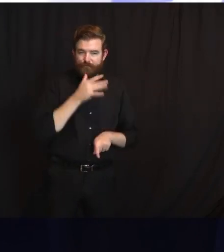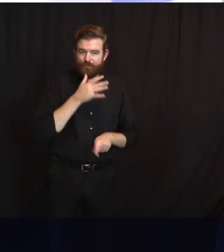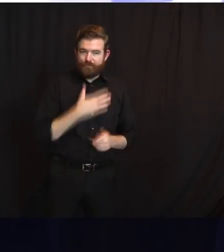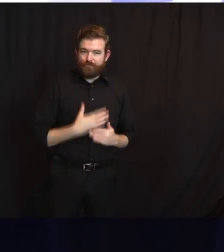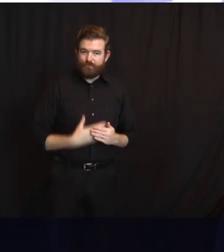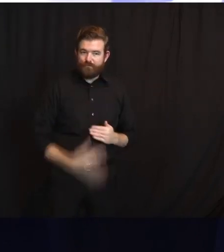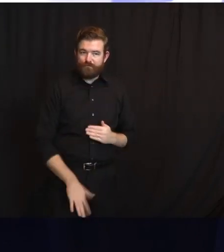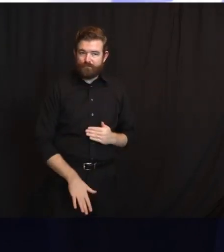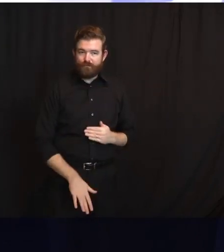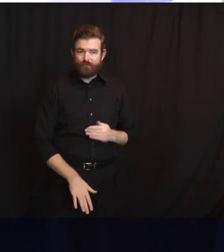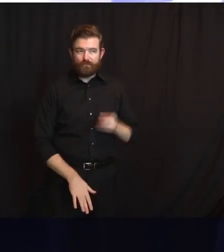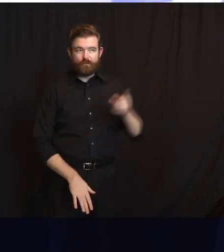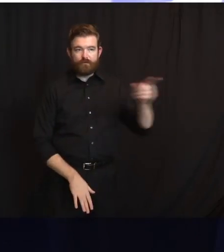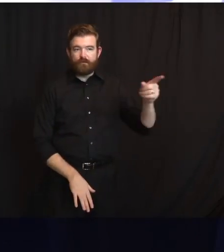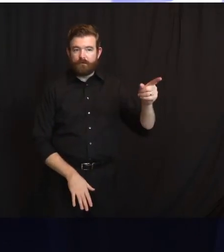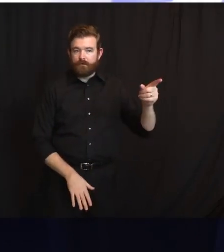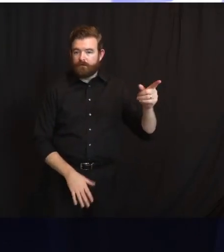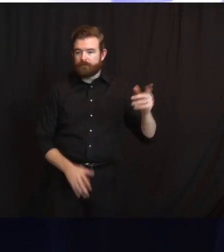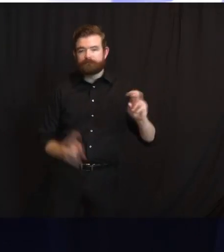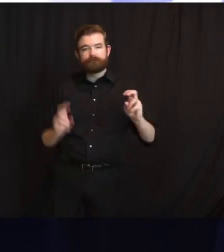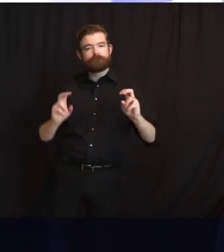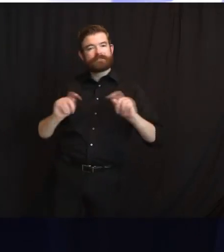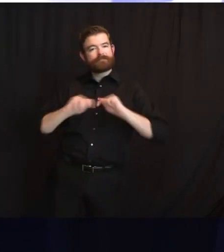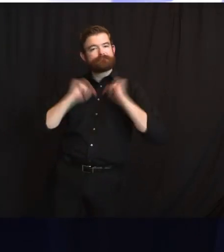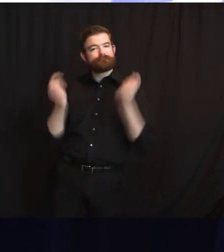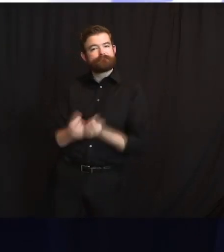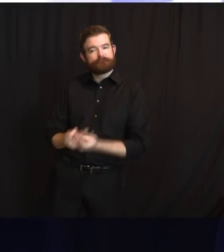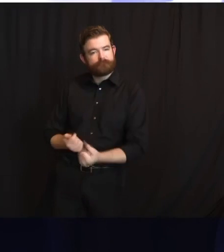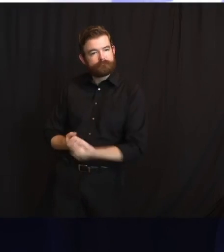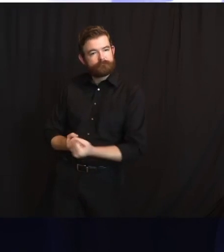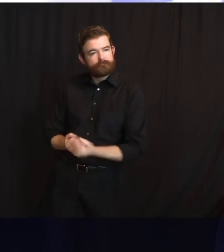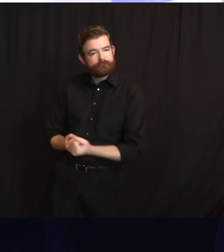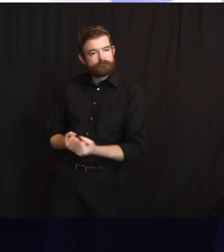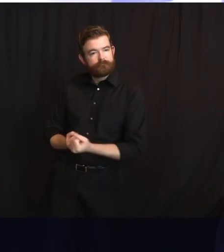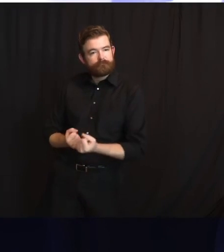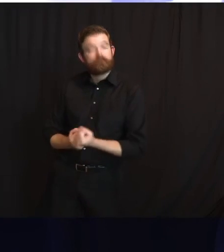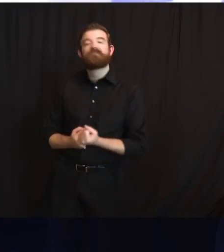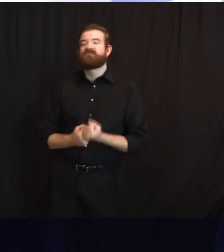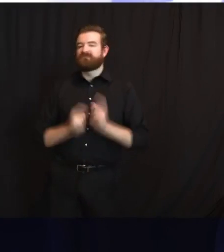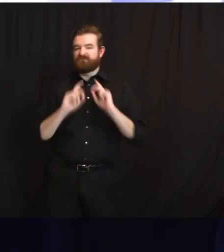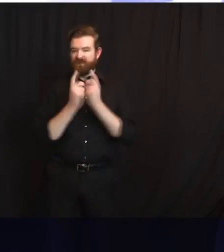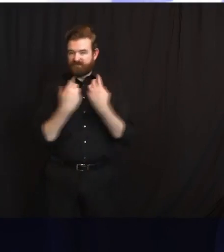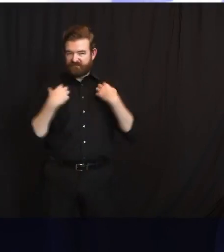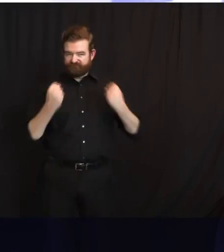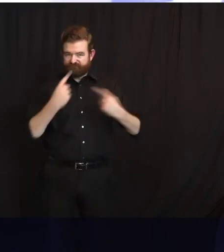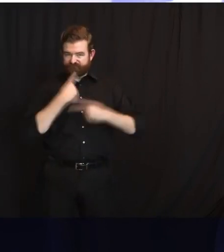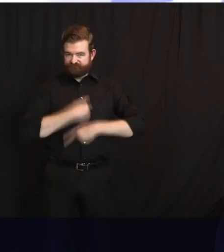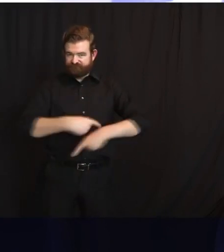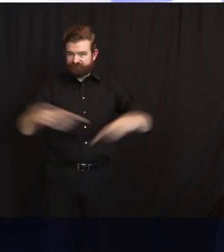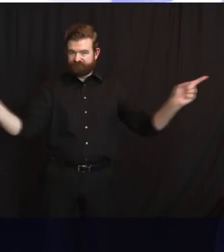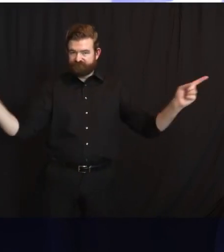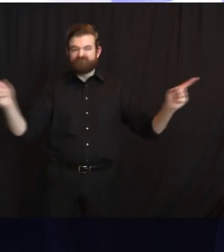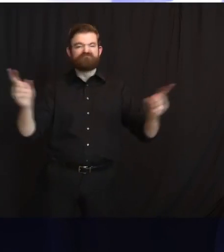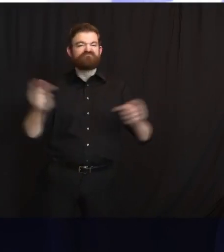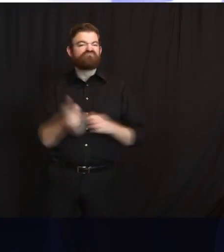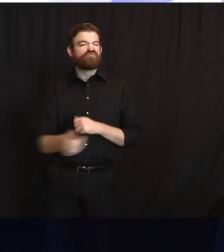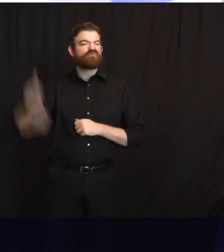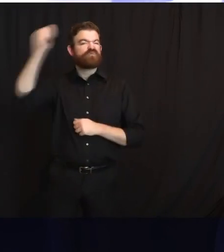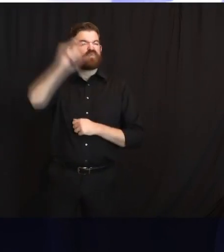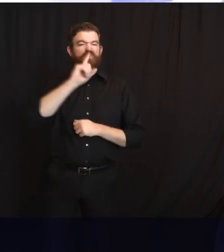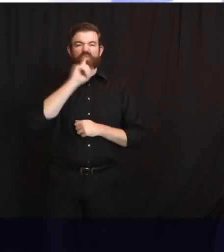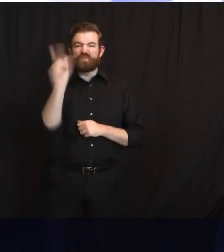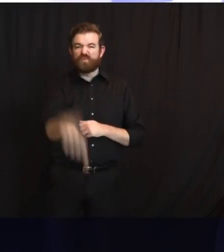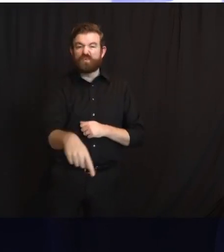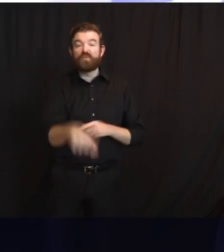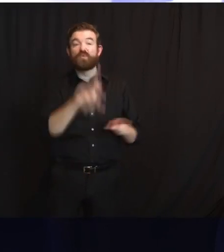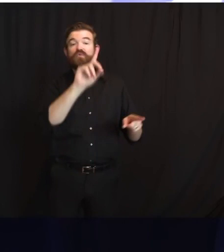team, today the department is issuing an executive directive exempting doulas from limits on support